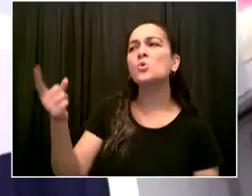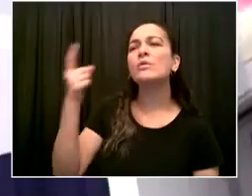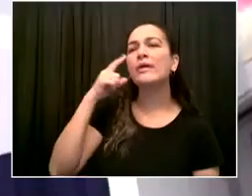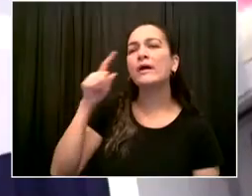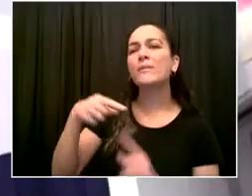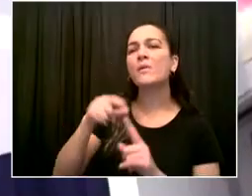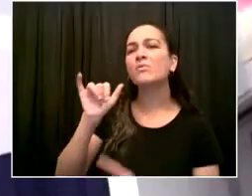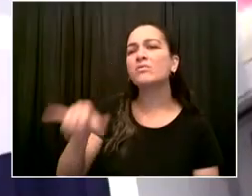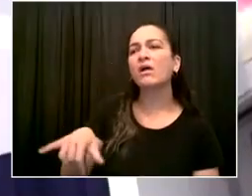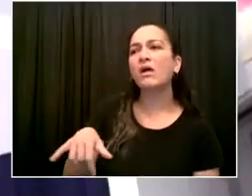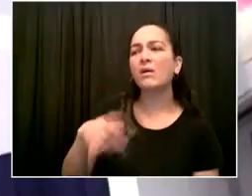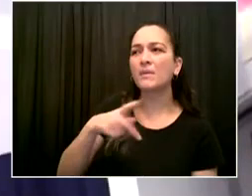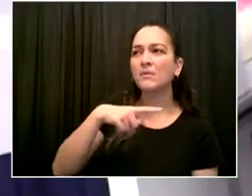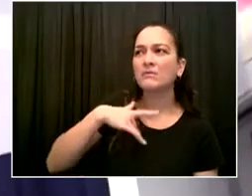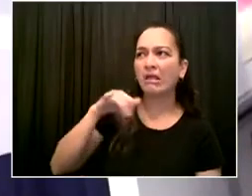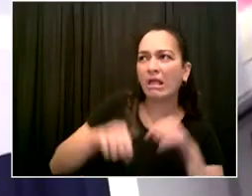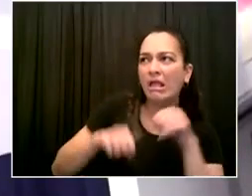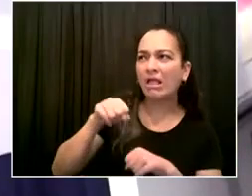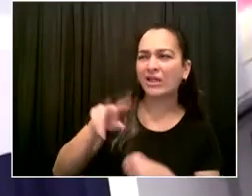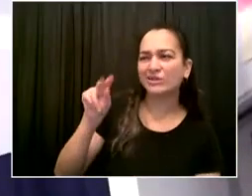Doubt New York City, man. New York City